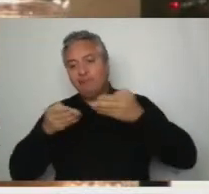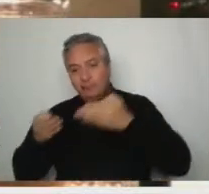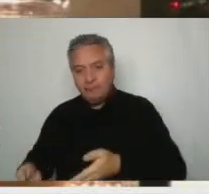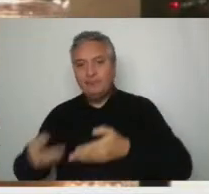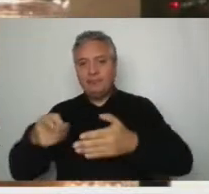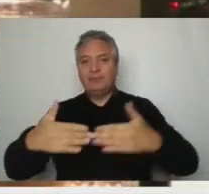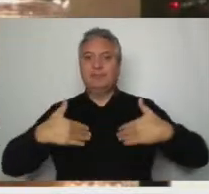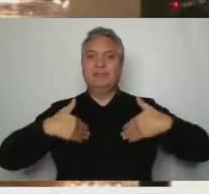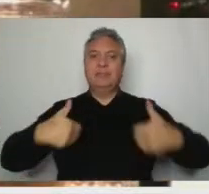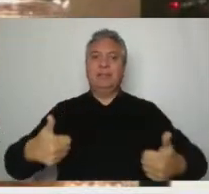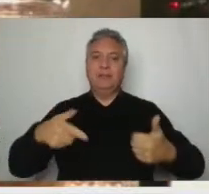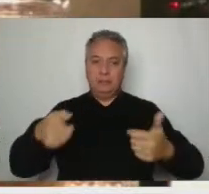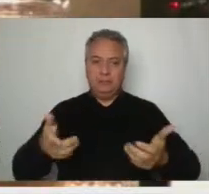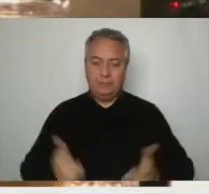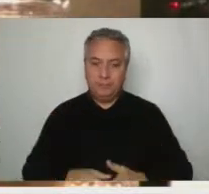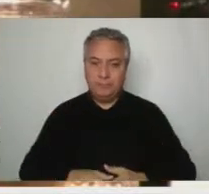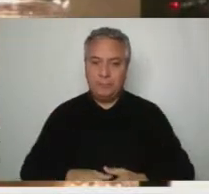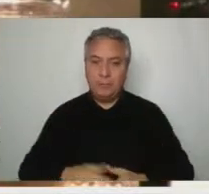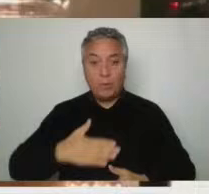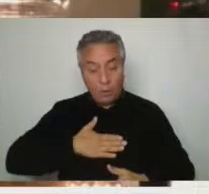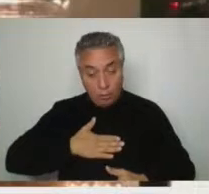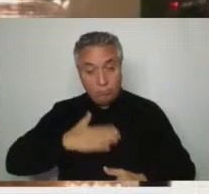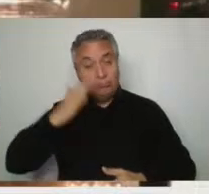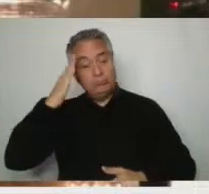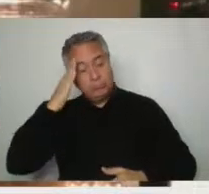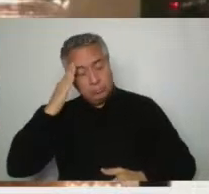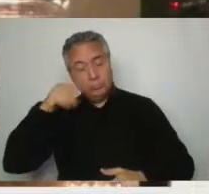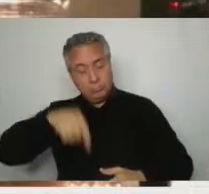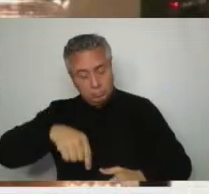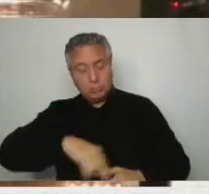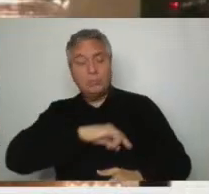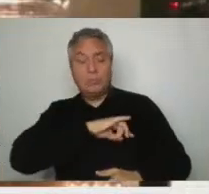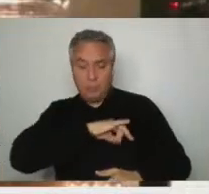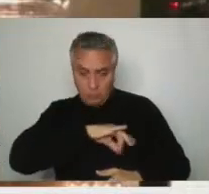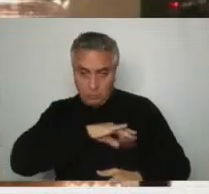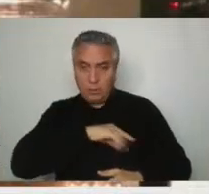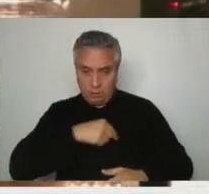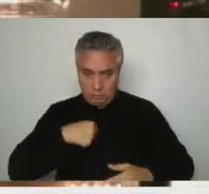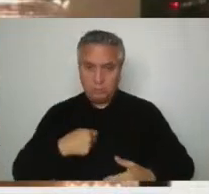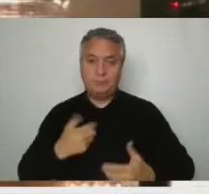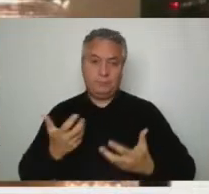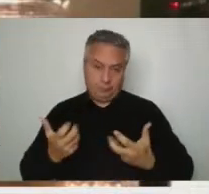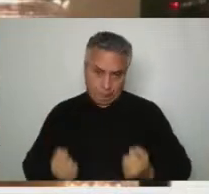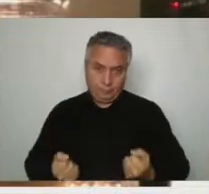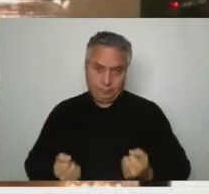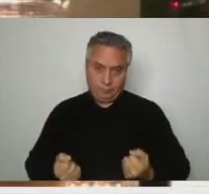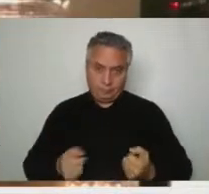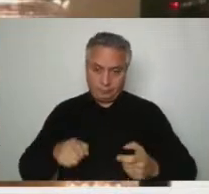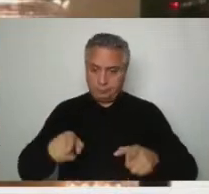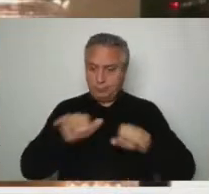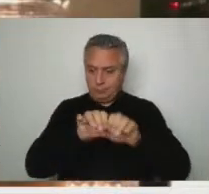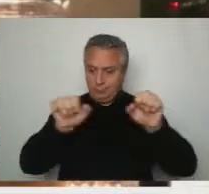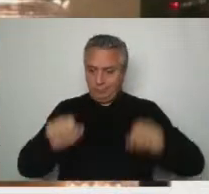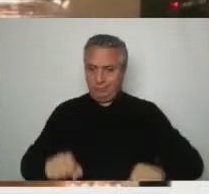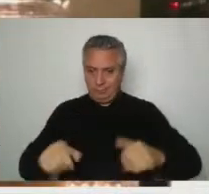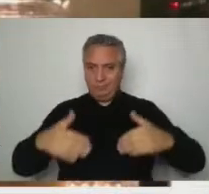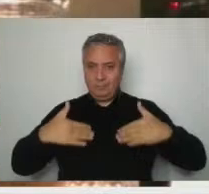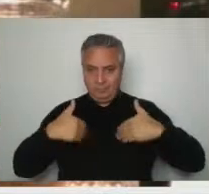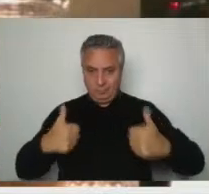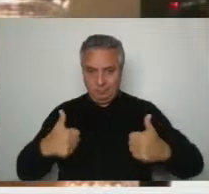We do believe, though, that we have made headway. Chile has a health system that is